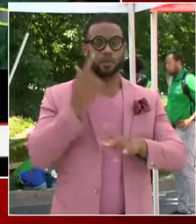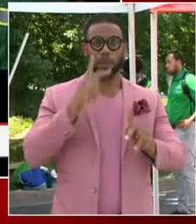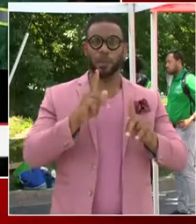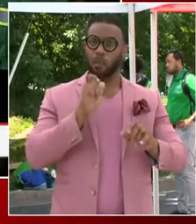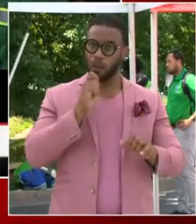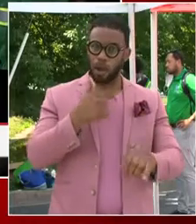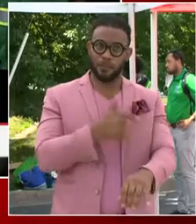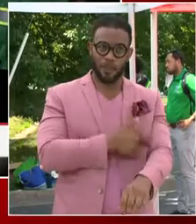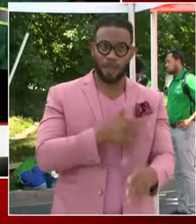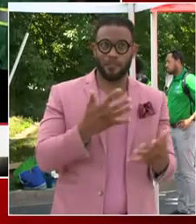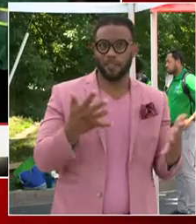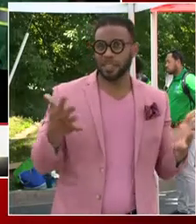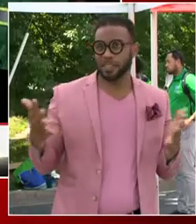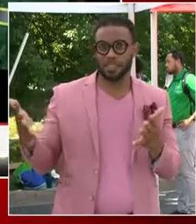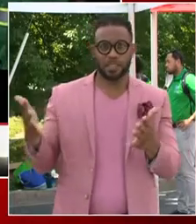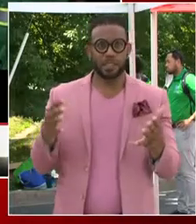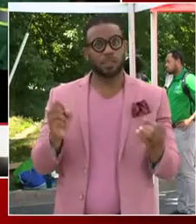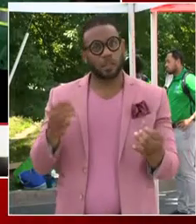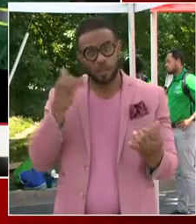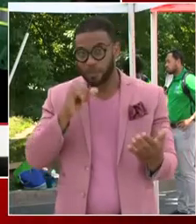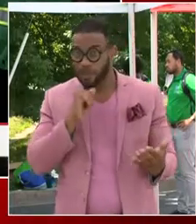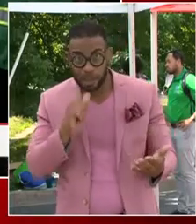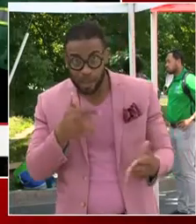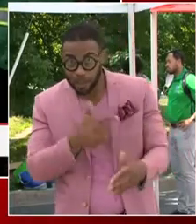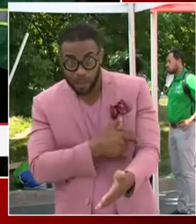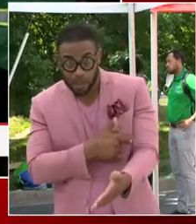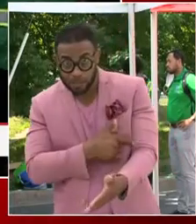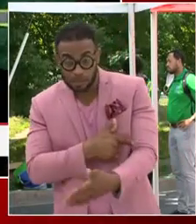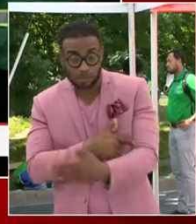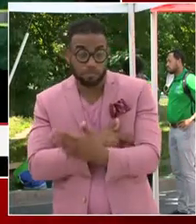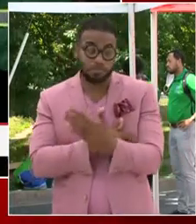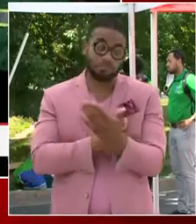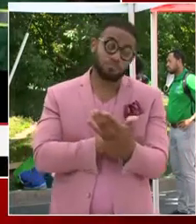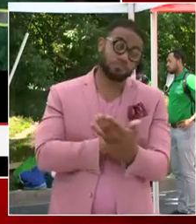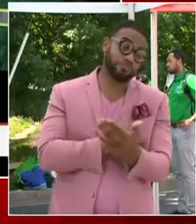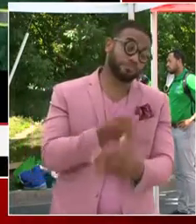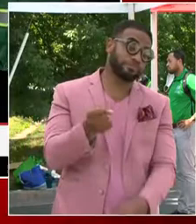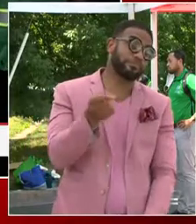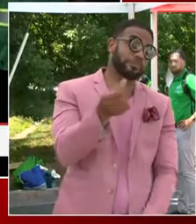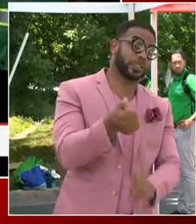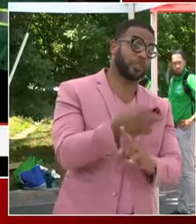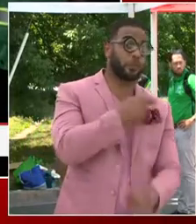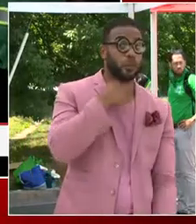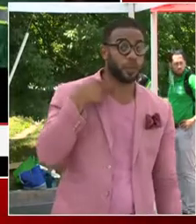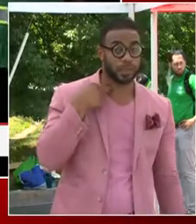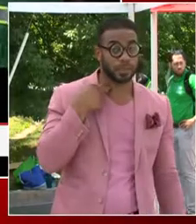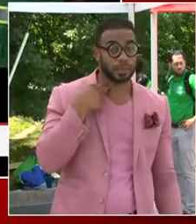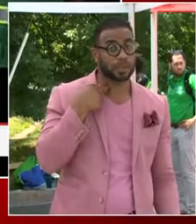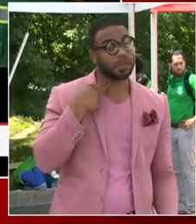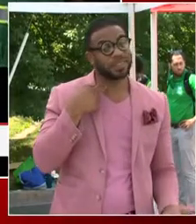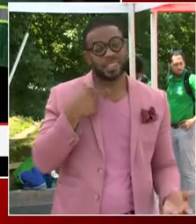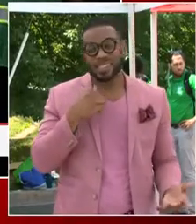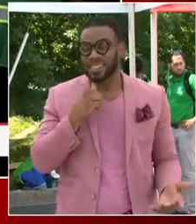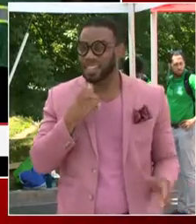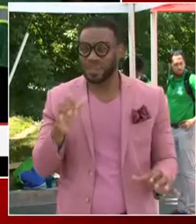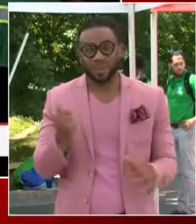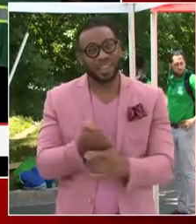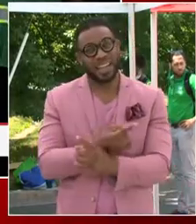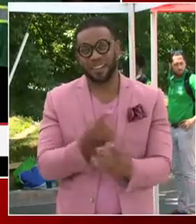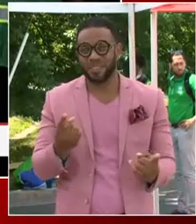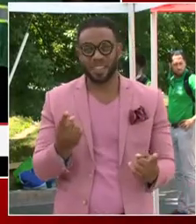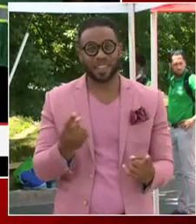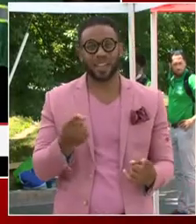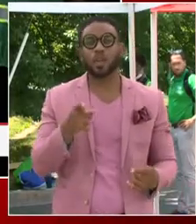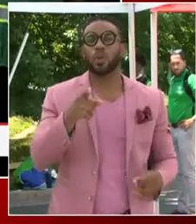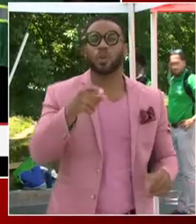who are vaccinated. So if you're not vaccinated, you're putting yourself at great risk, and you're not doing everything